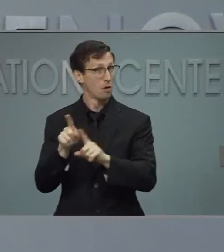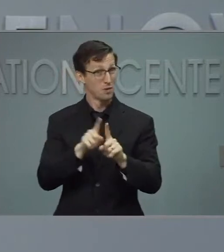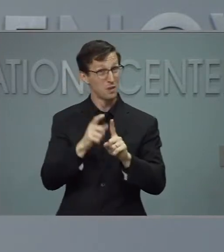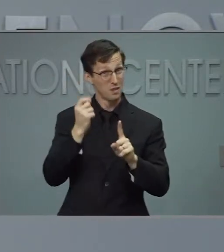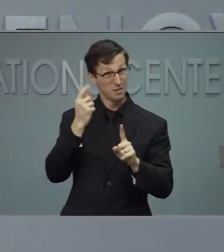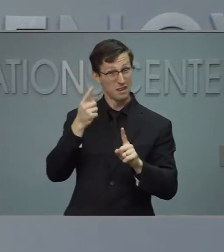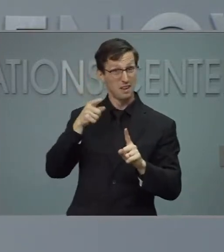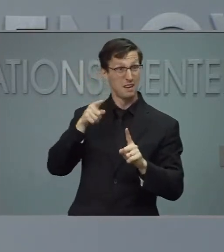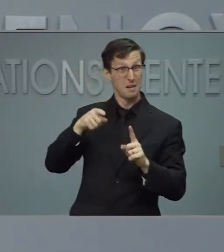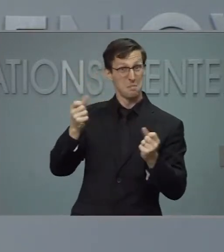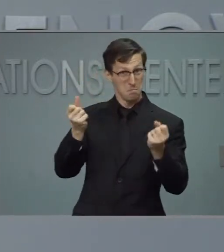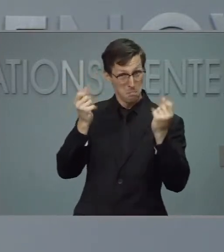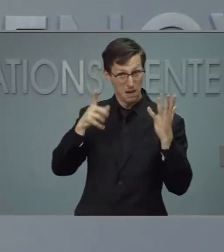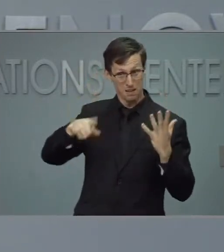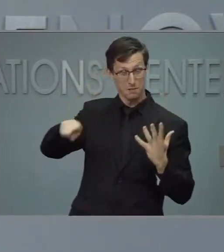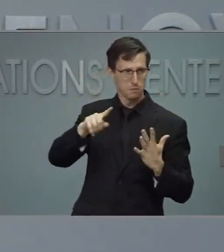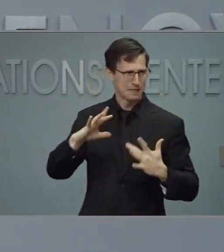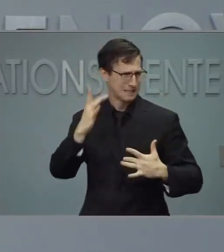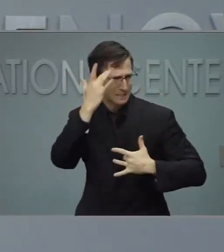vulnerable. Thank you.